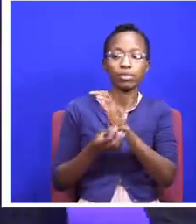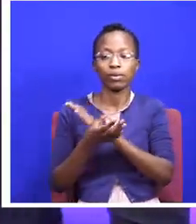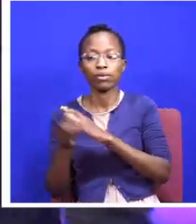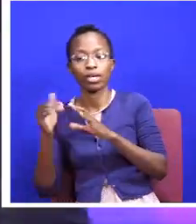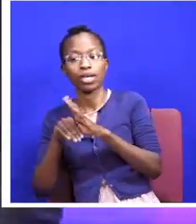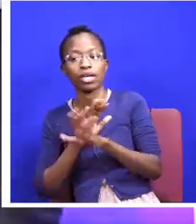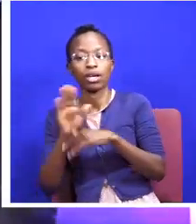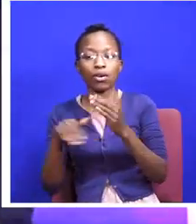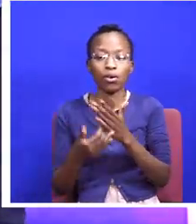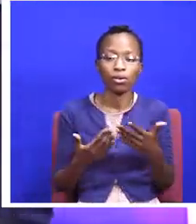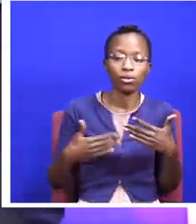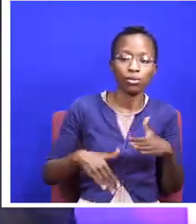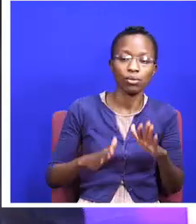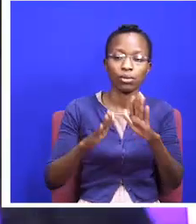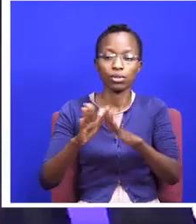You're